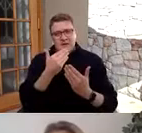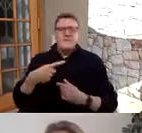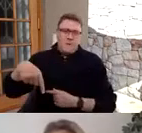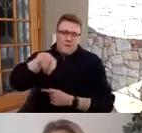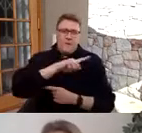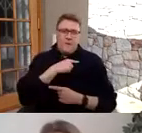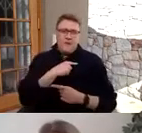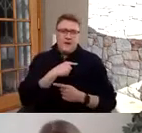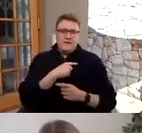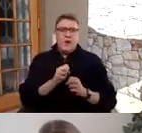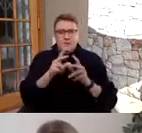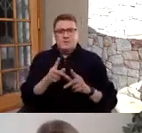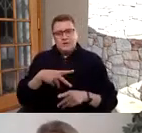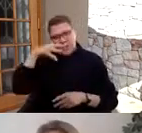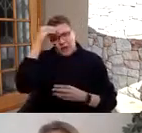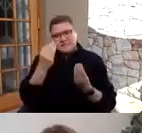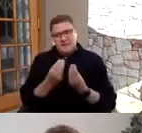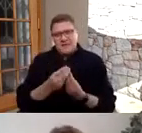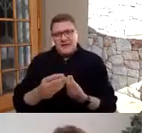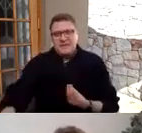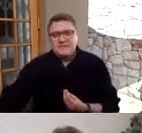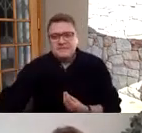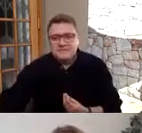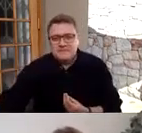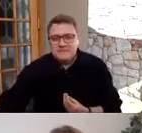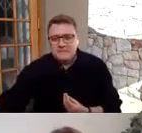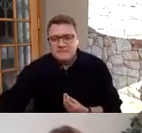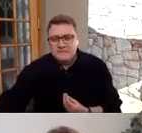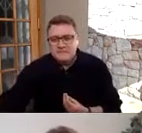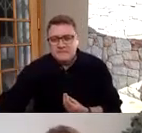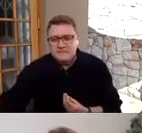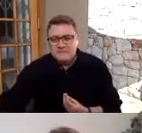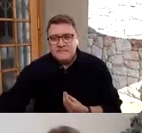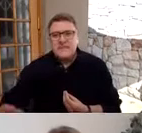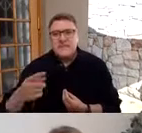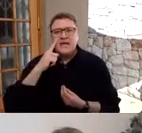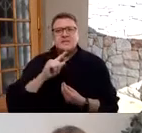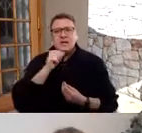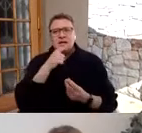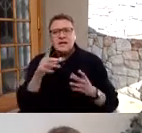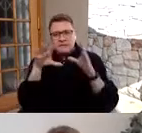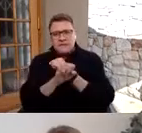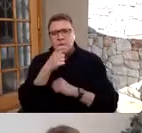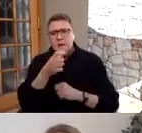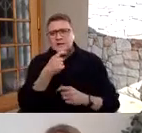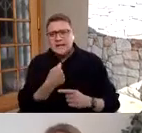yourself an opportunity to learn something. Thank you, Jermaine. And Terence, do you have any closing words?